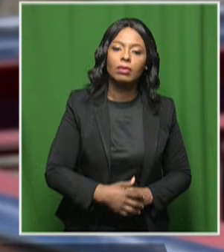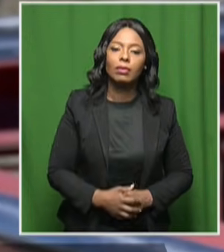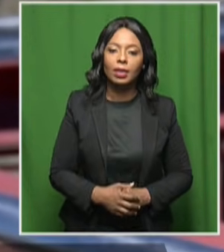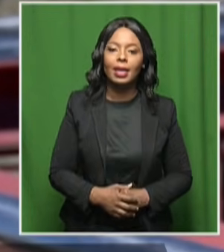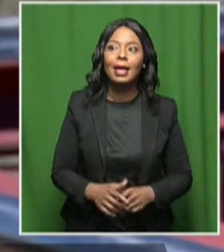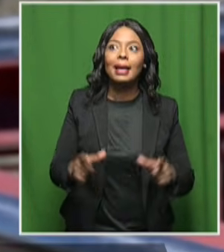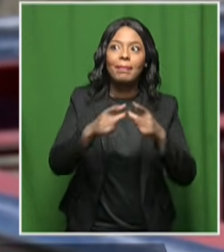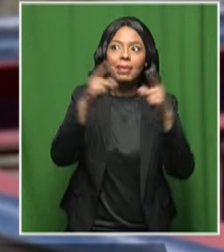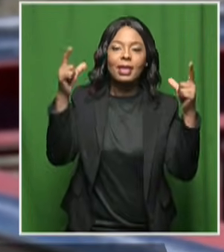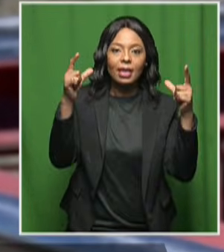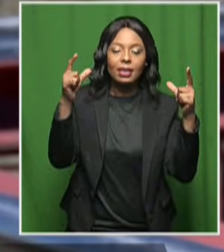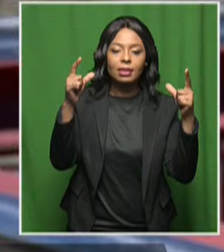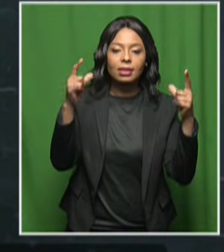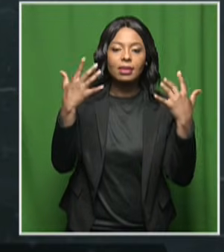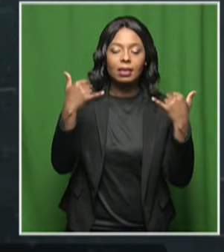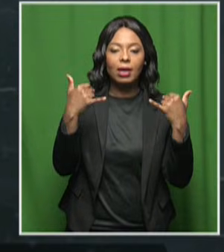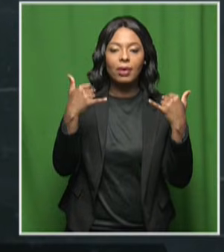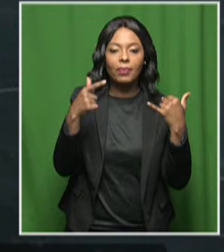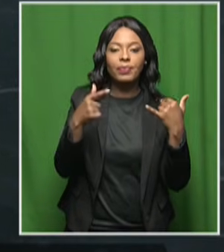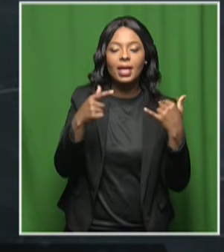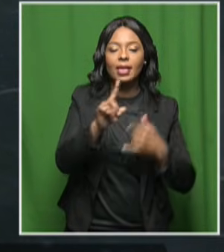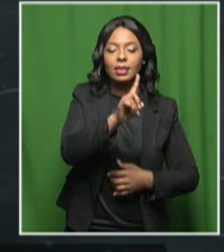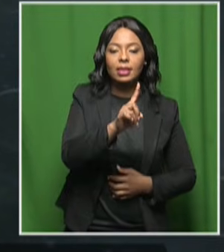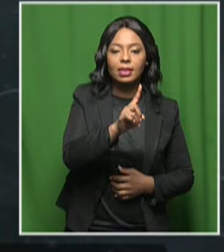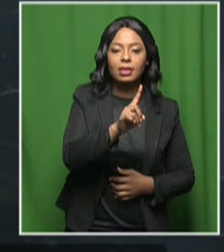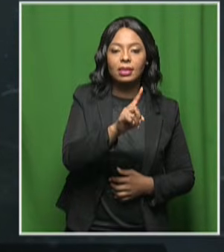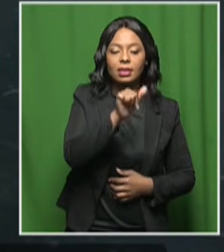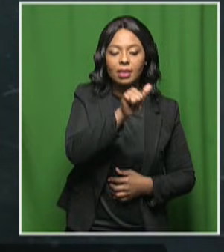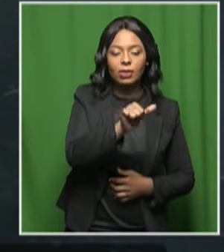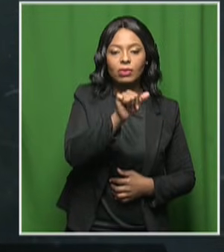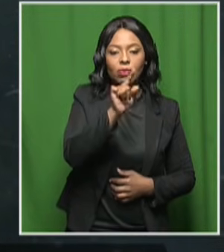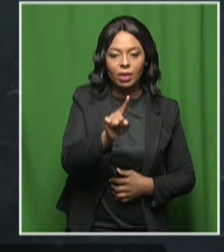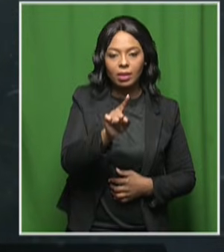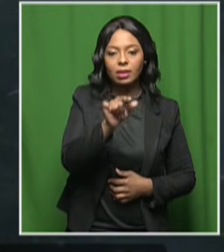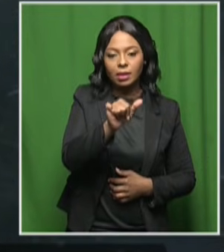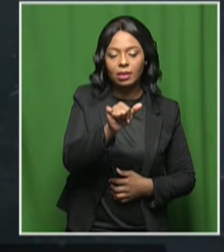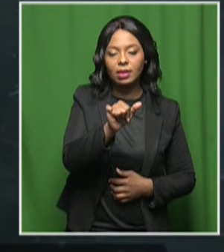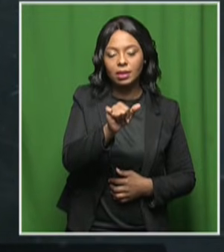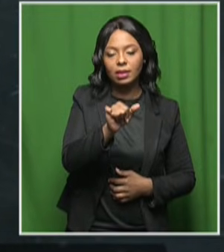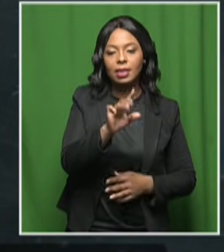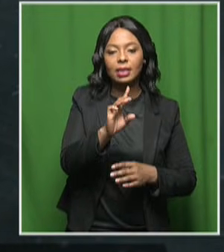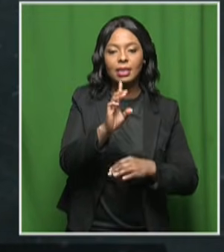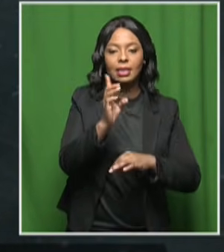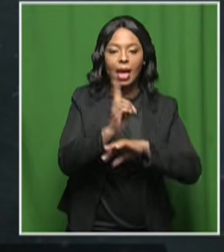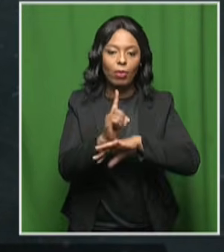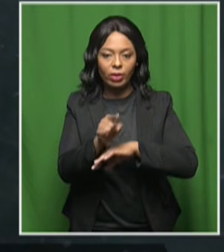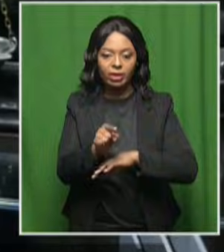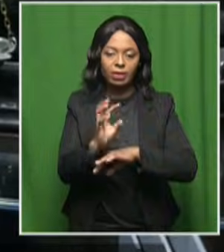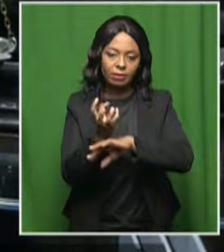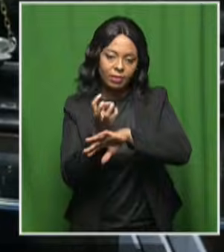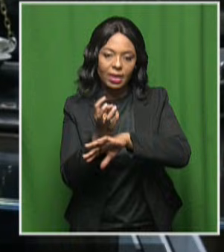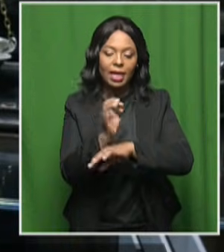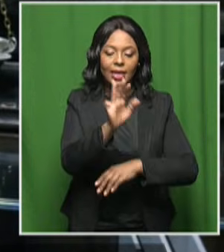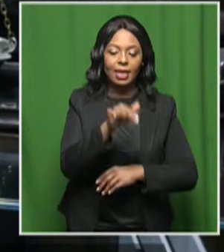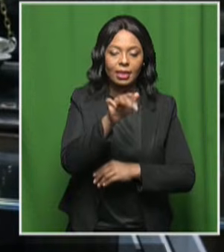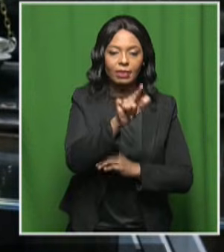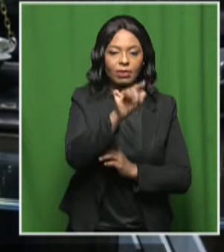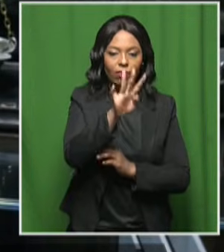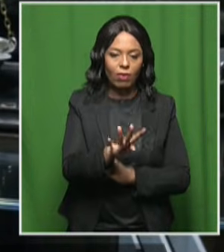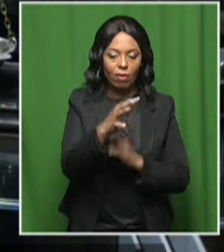biggest found in Kimberley was called the 616 diamond. It weighed 616 carats, was found 1974 by